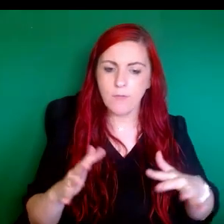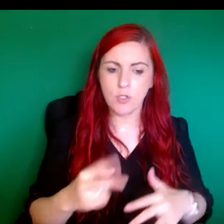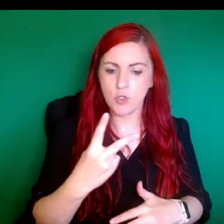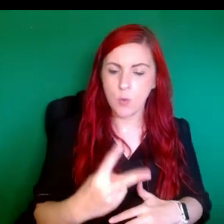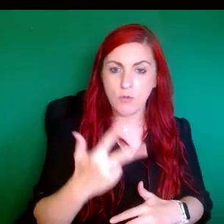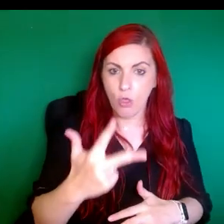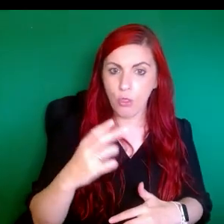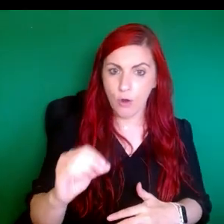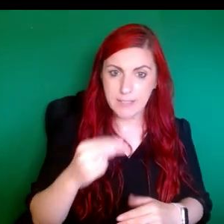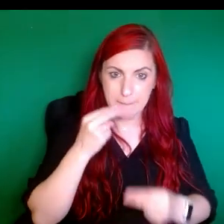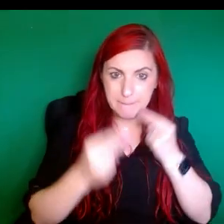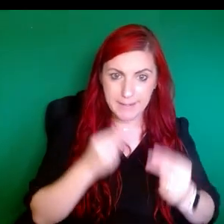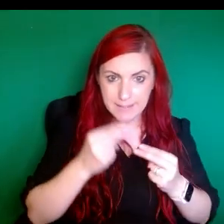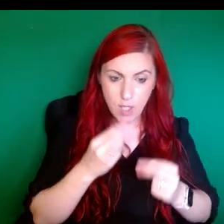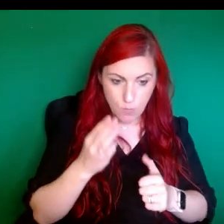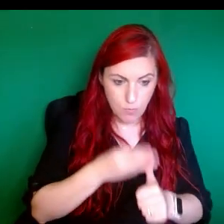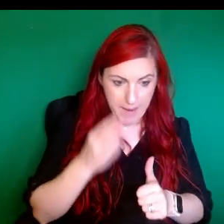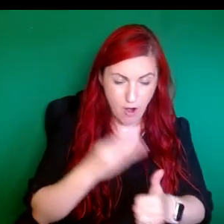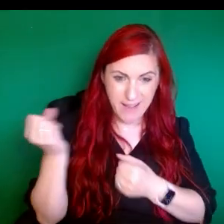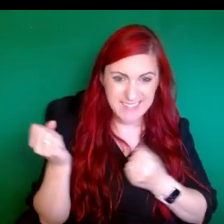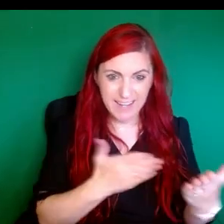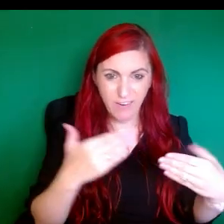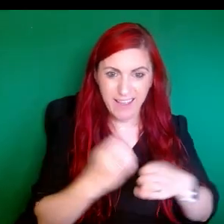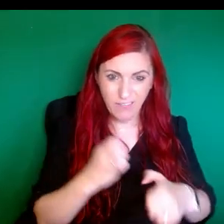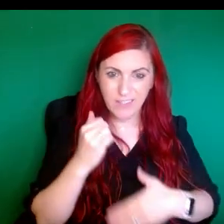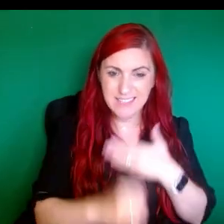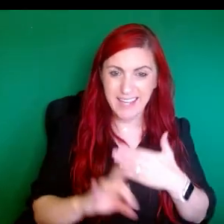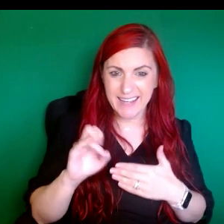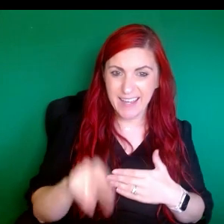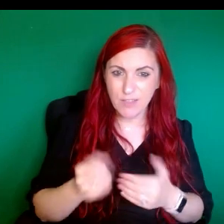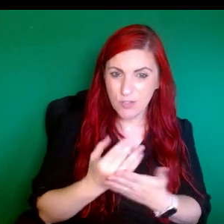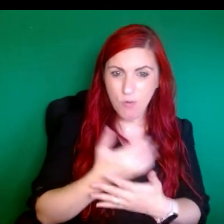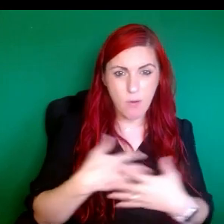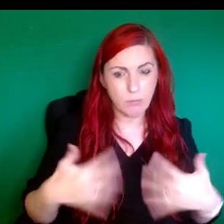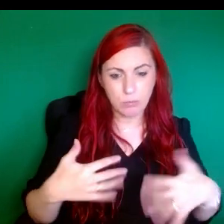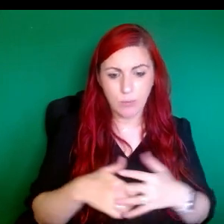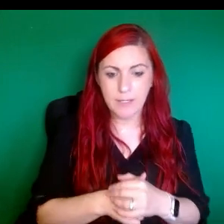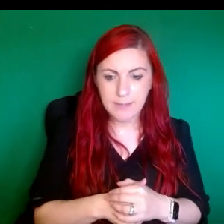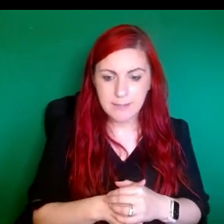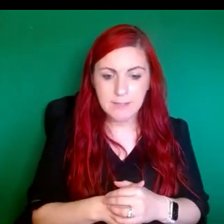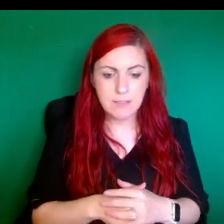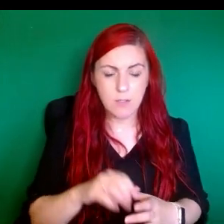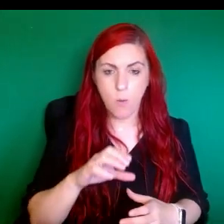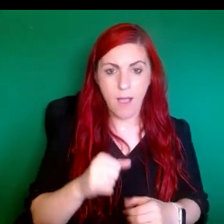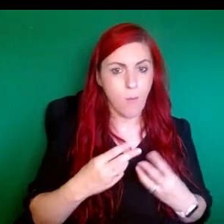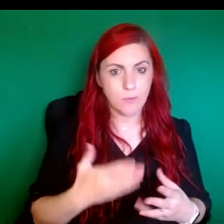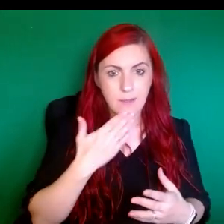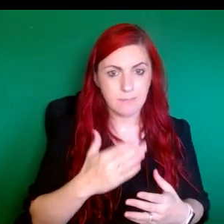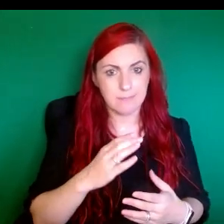day. Thank you to the COPE Galway team, to our staff and our volunteers for making all of it happen.